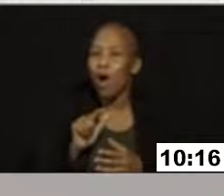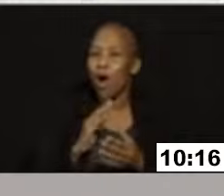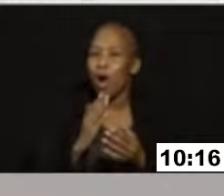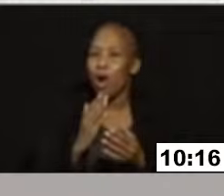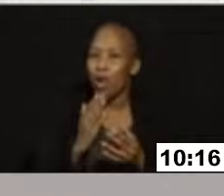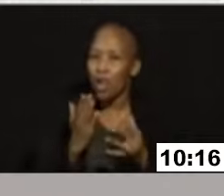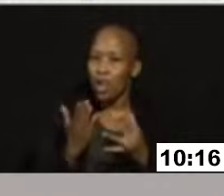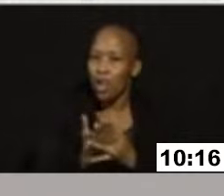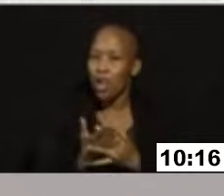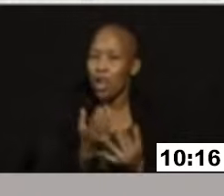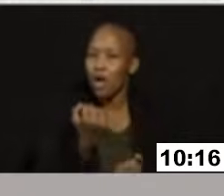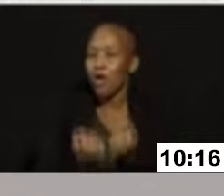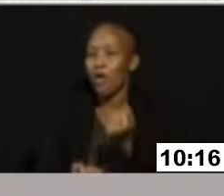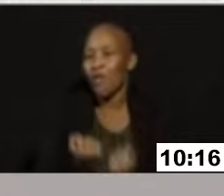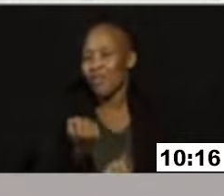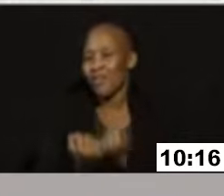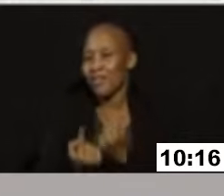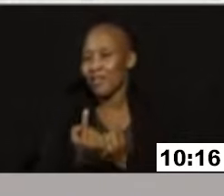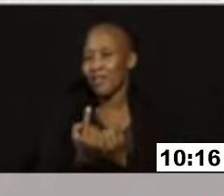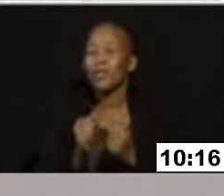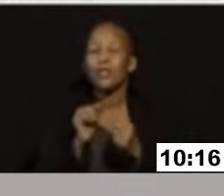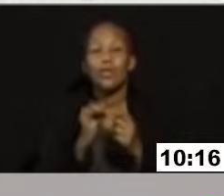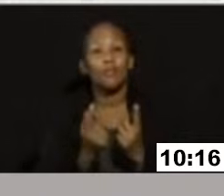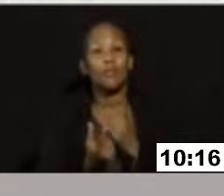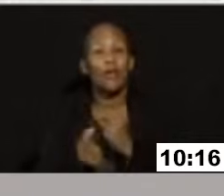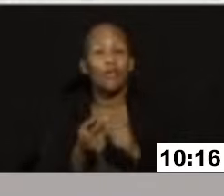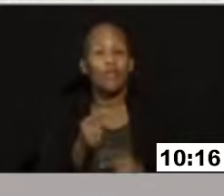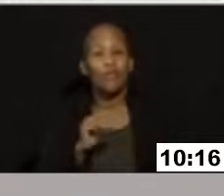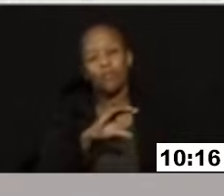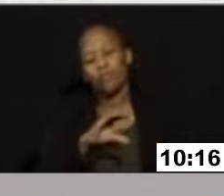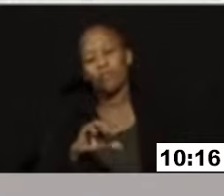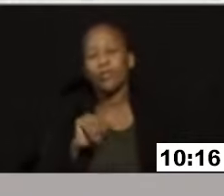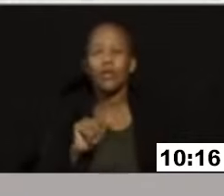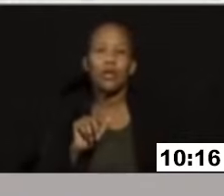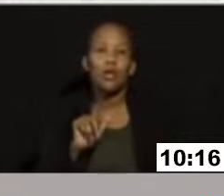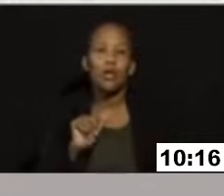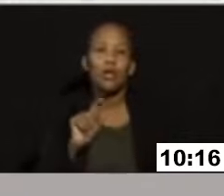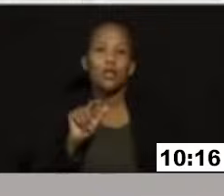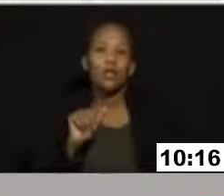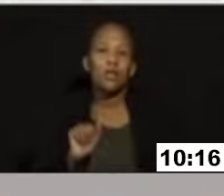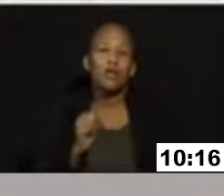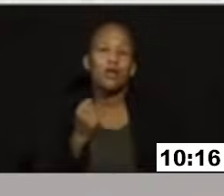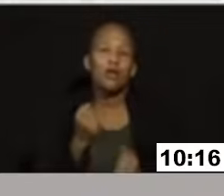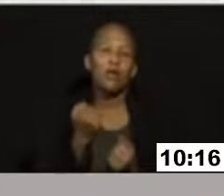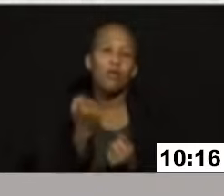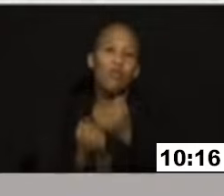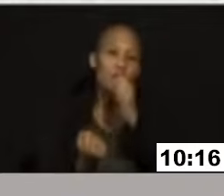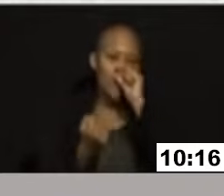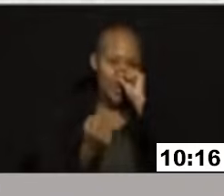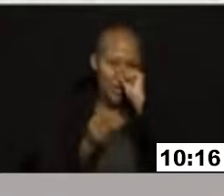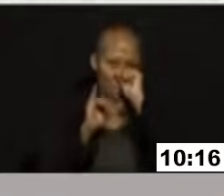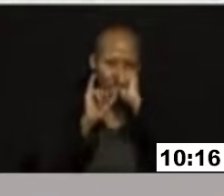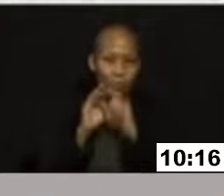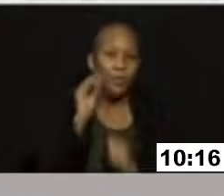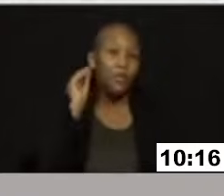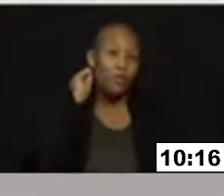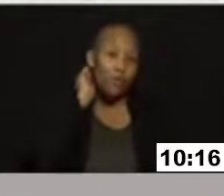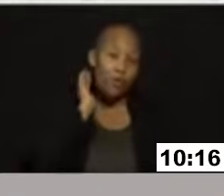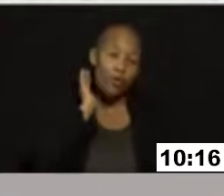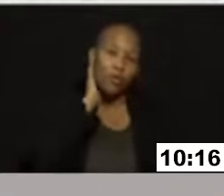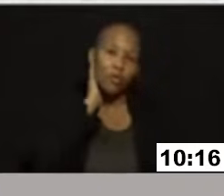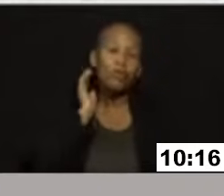claim or application that may come from the Kalata group in due course. So when you bear this in mind and you go to the